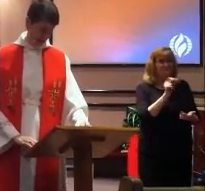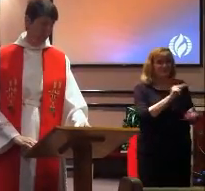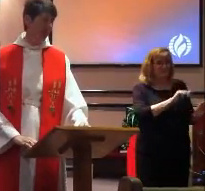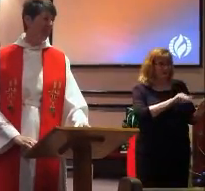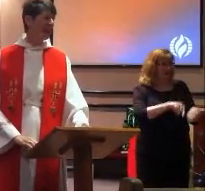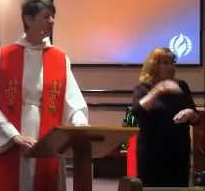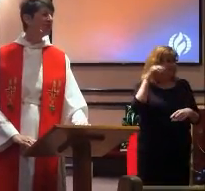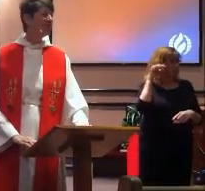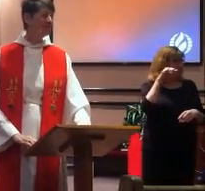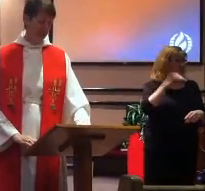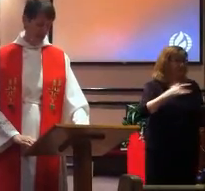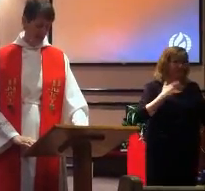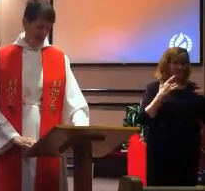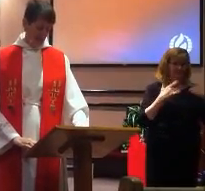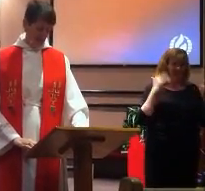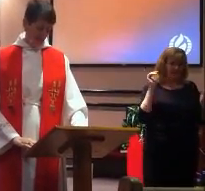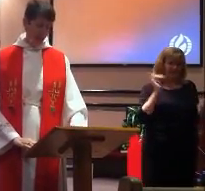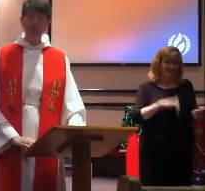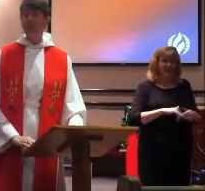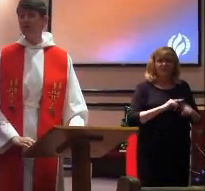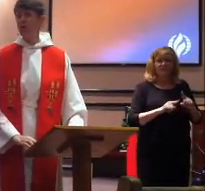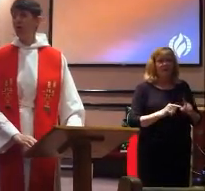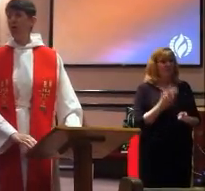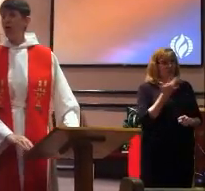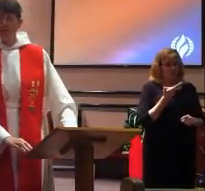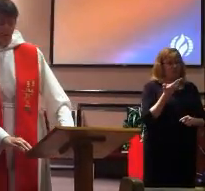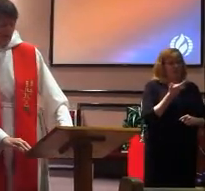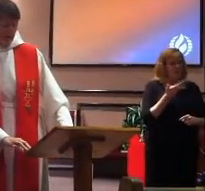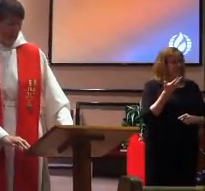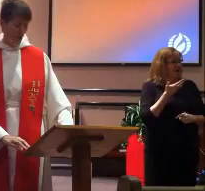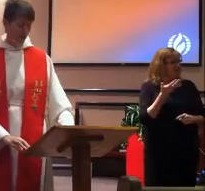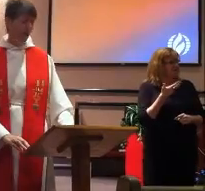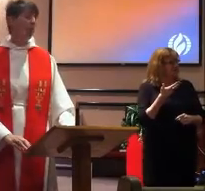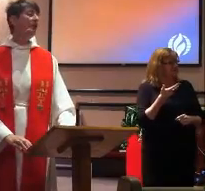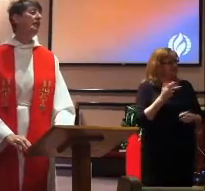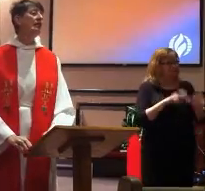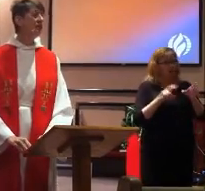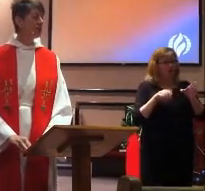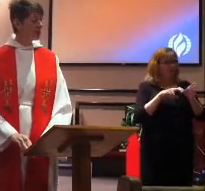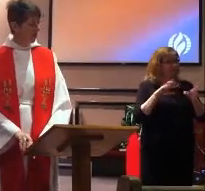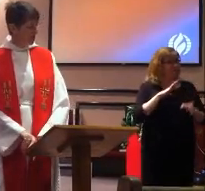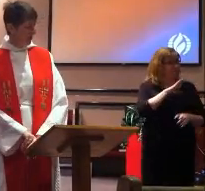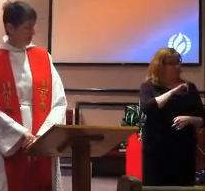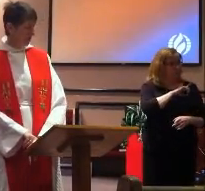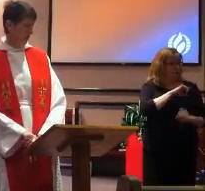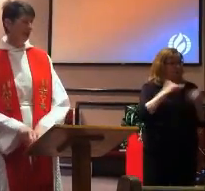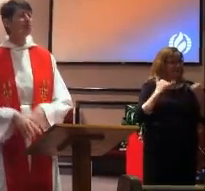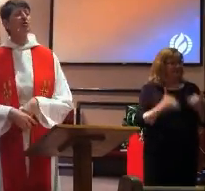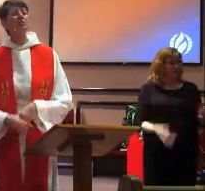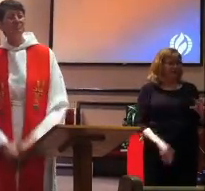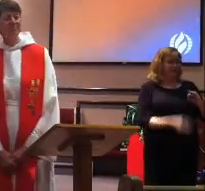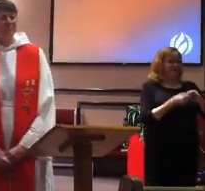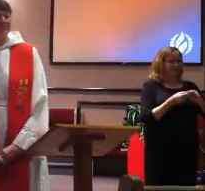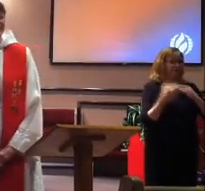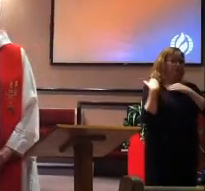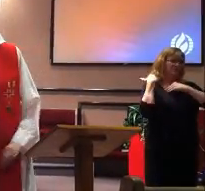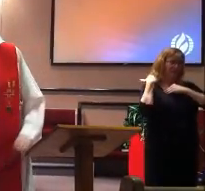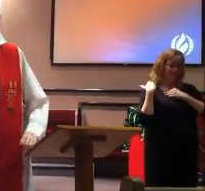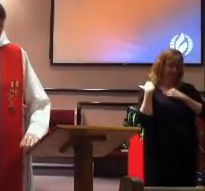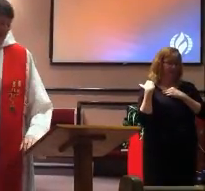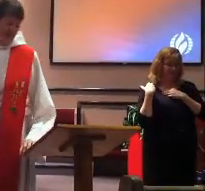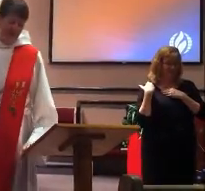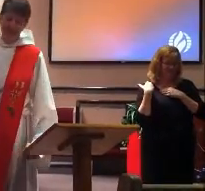I'm excited about that, too. But the three of us who are going off the governing board have all been given additional responsibilities.